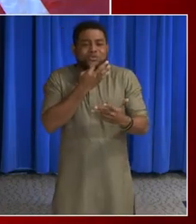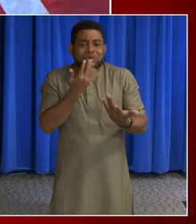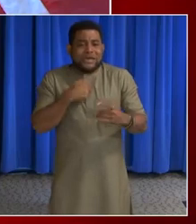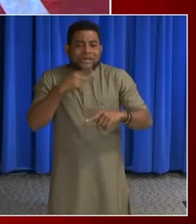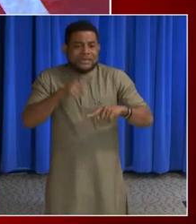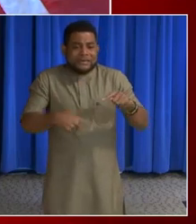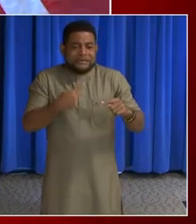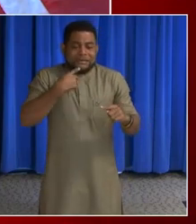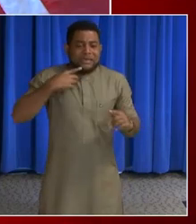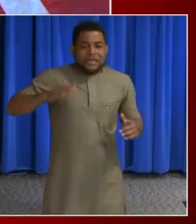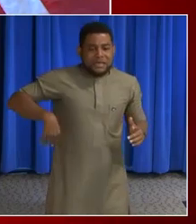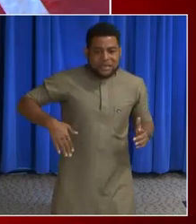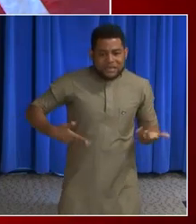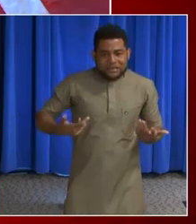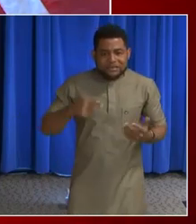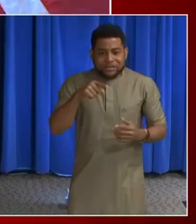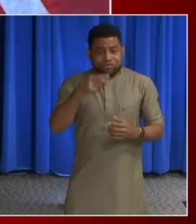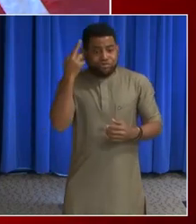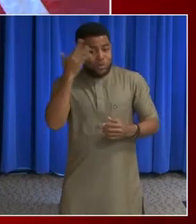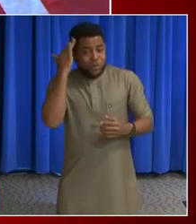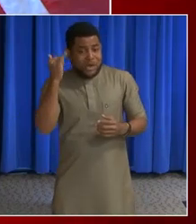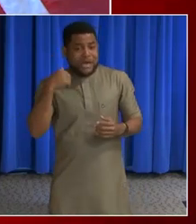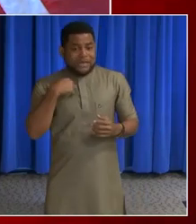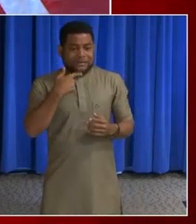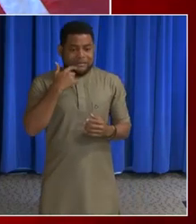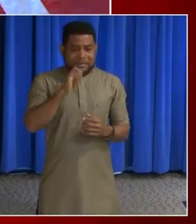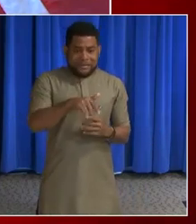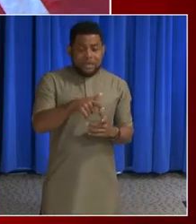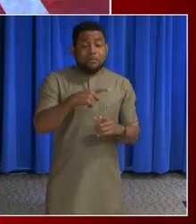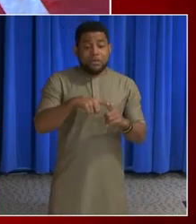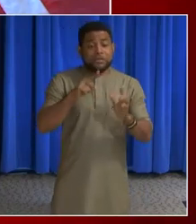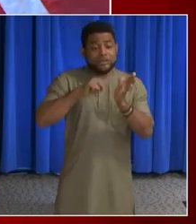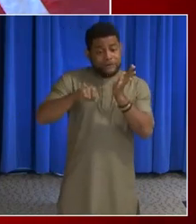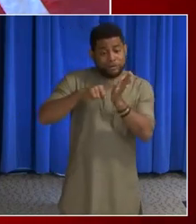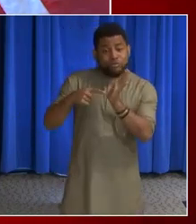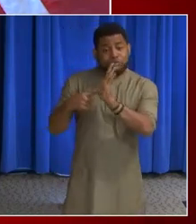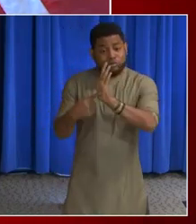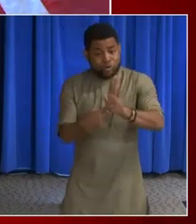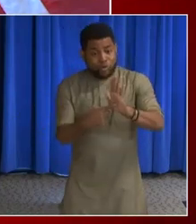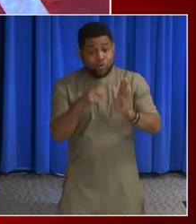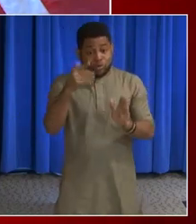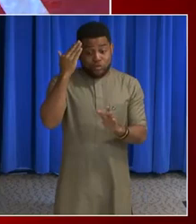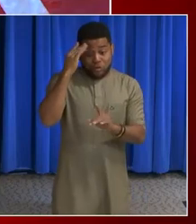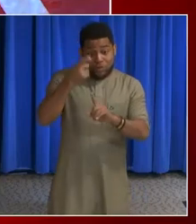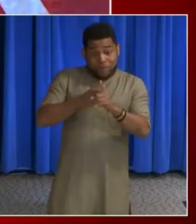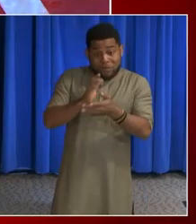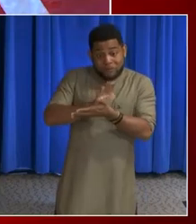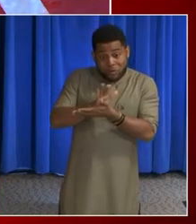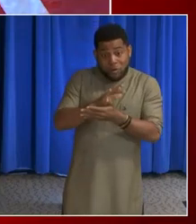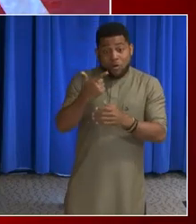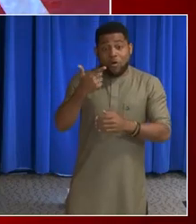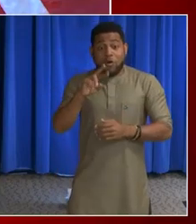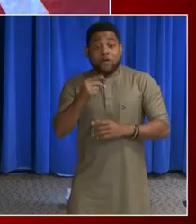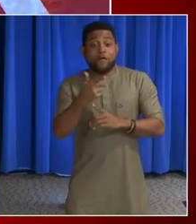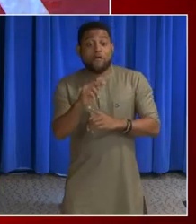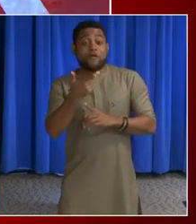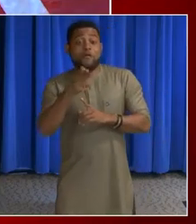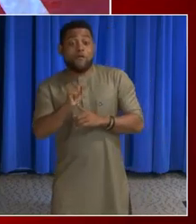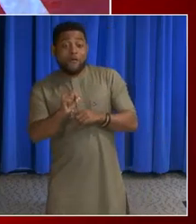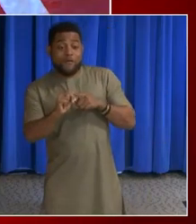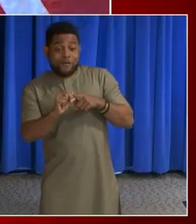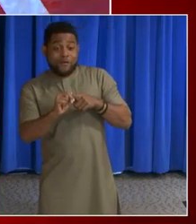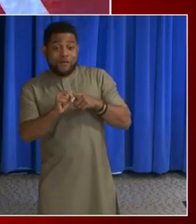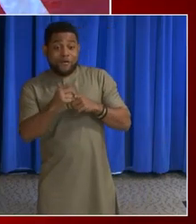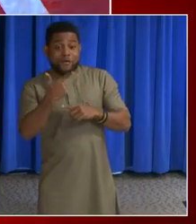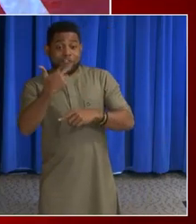why that was said. Again, we know from the video that the officer said gun, gun, gun, gun, gun five times.